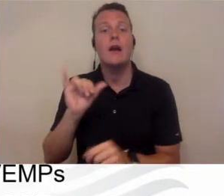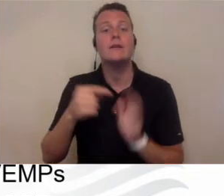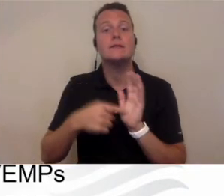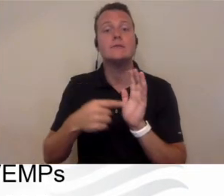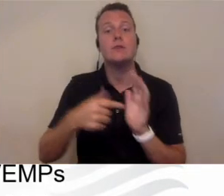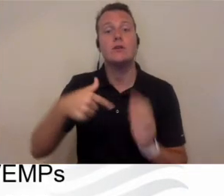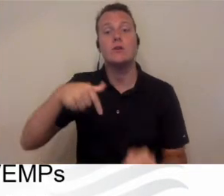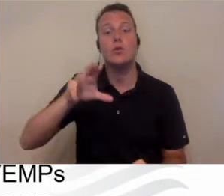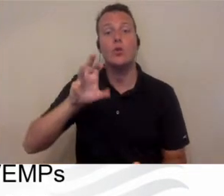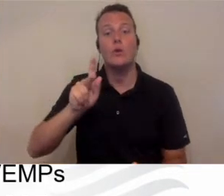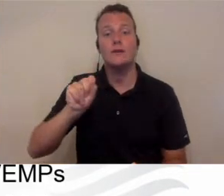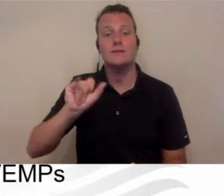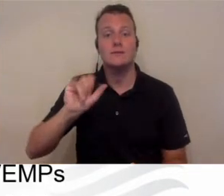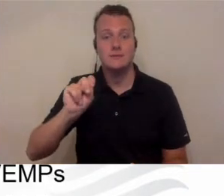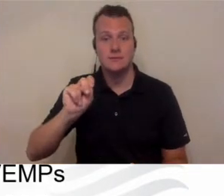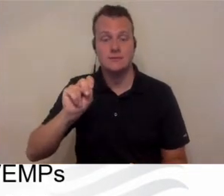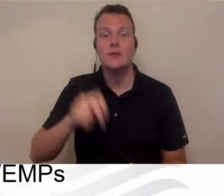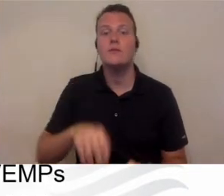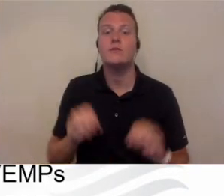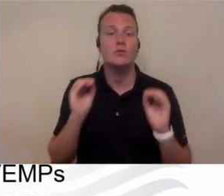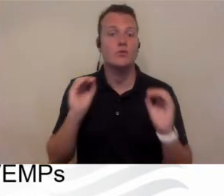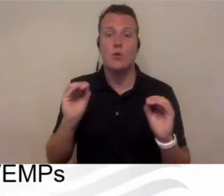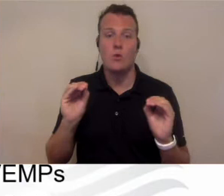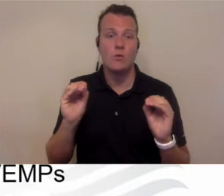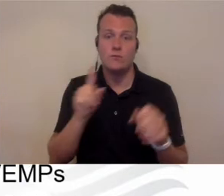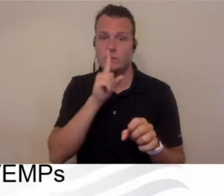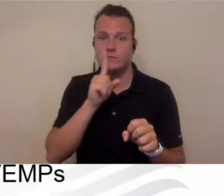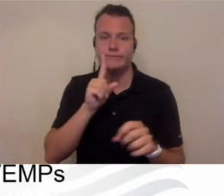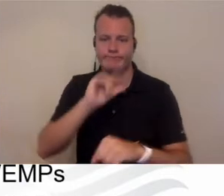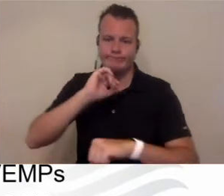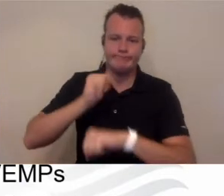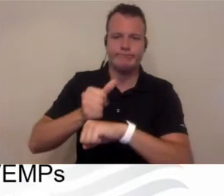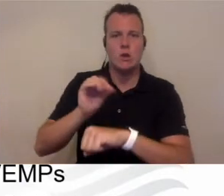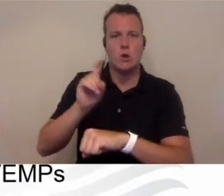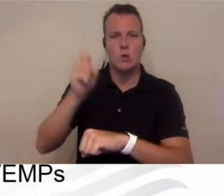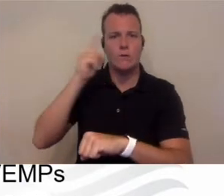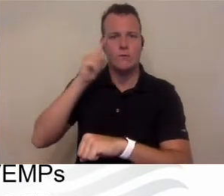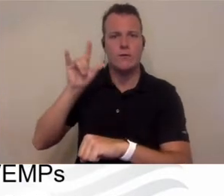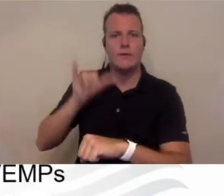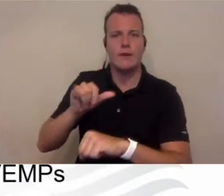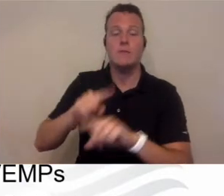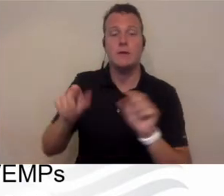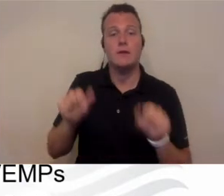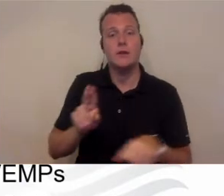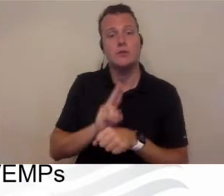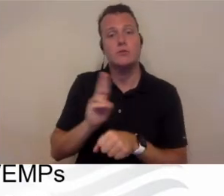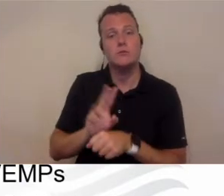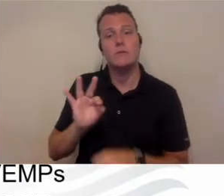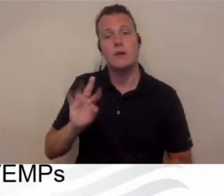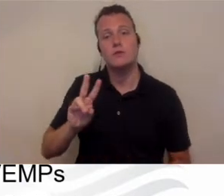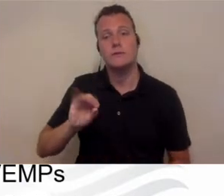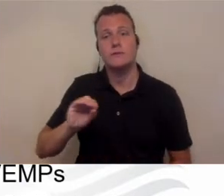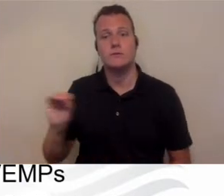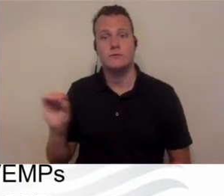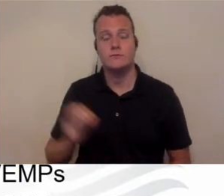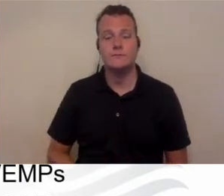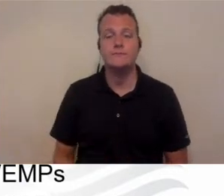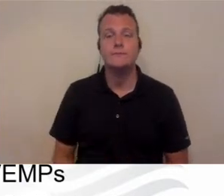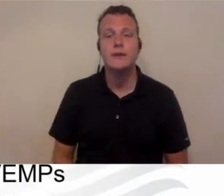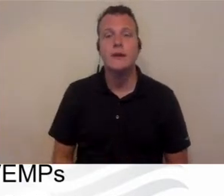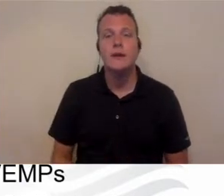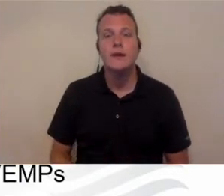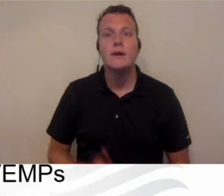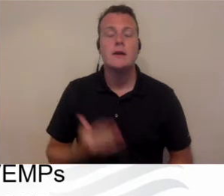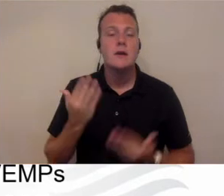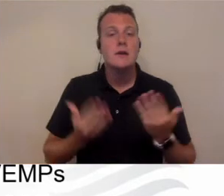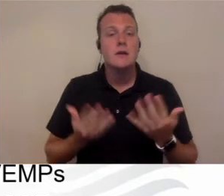example, there's no dedicated code for that, but you could use 92700. You might want to have a